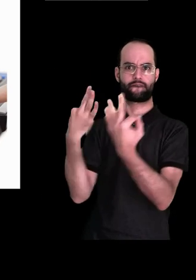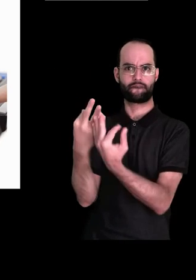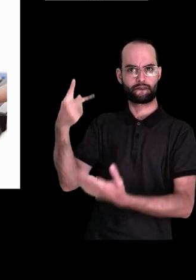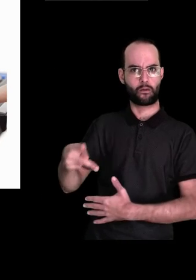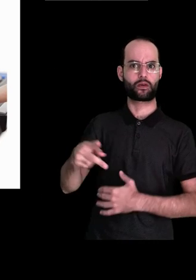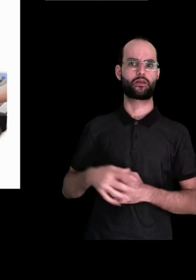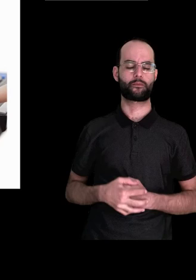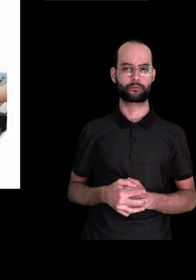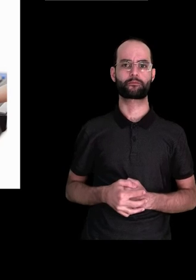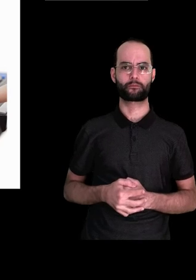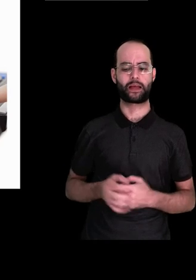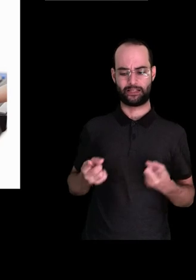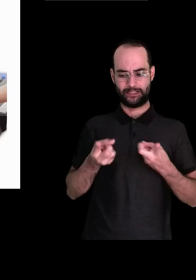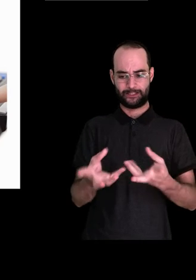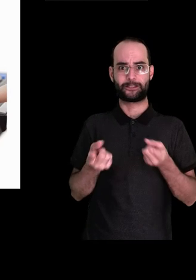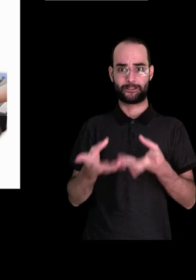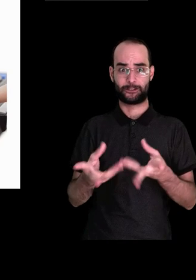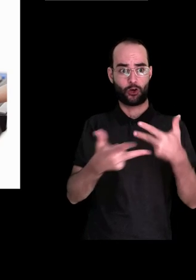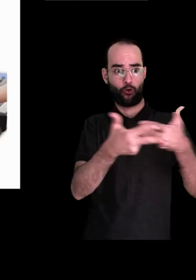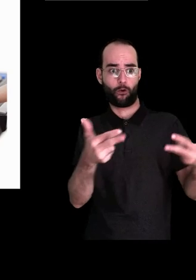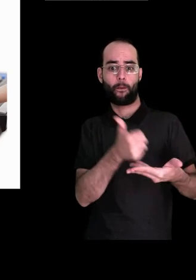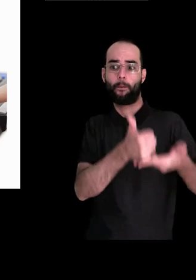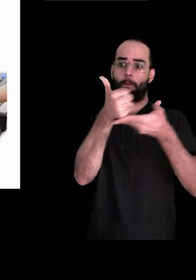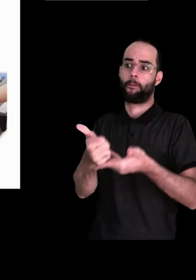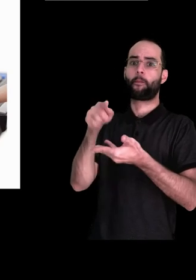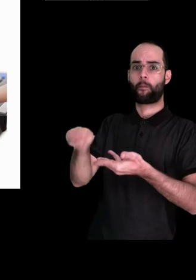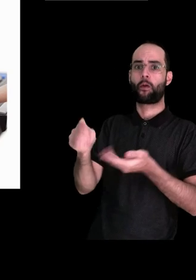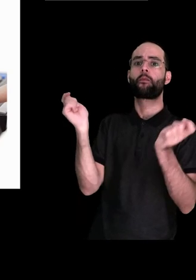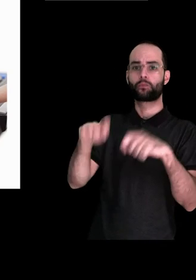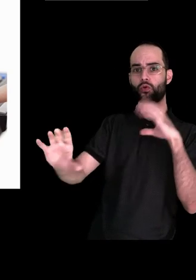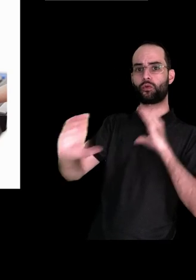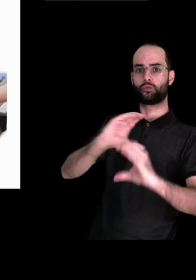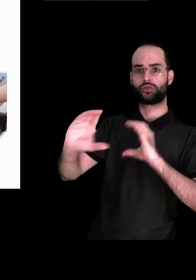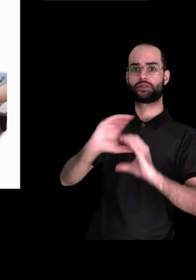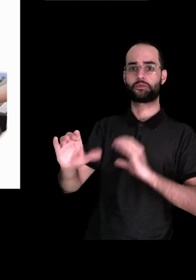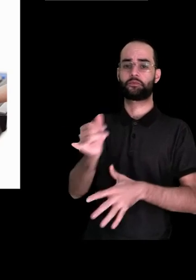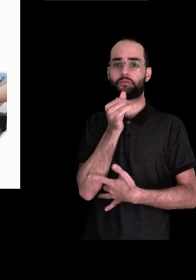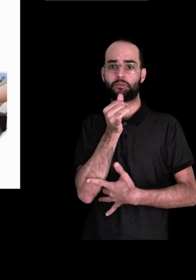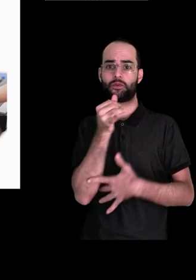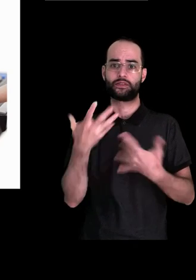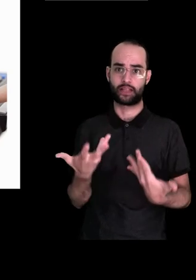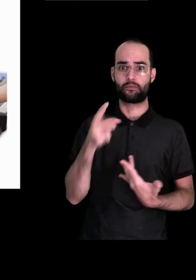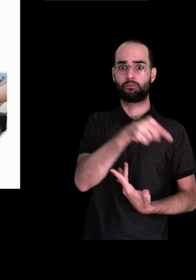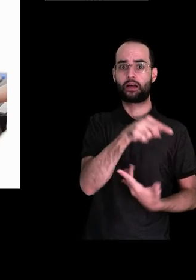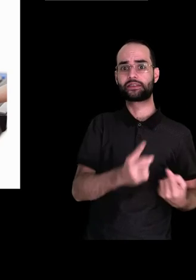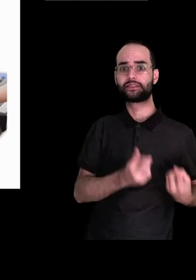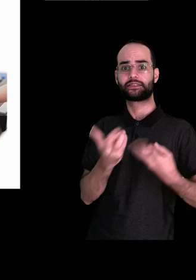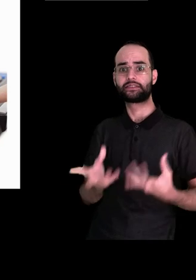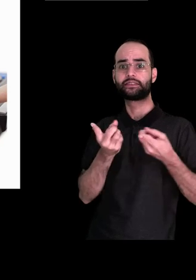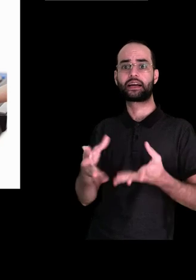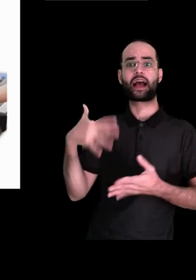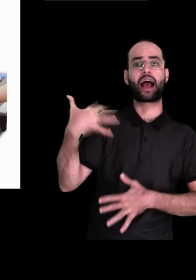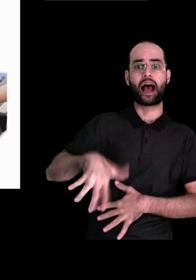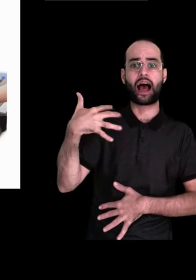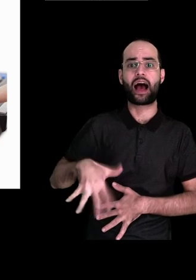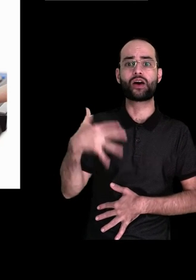deafblindness and their families. Just below, on the right, you find a color image of an electronic magnifying